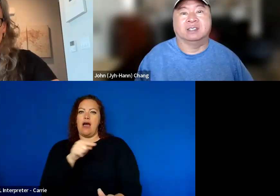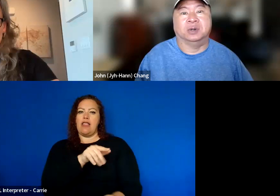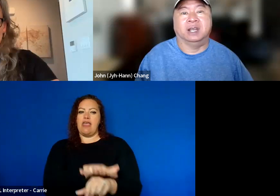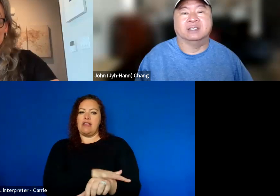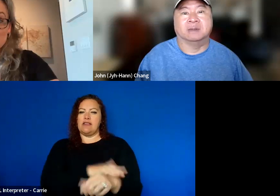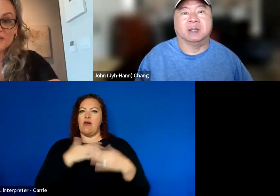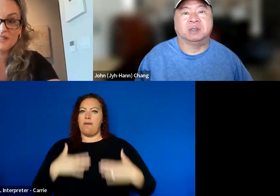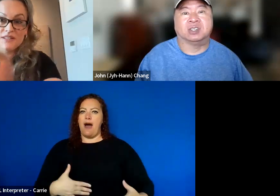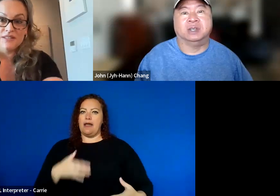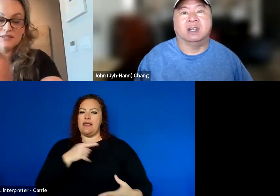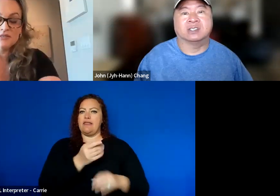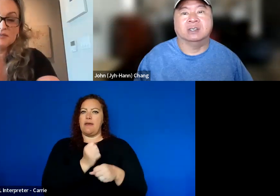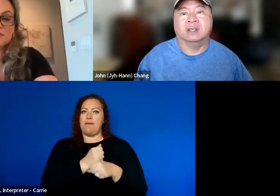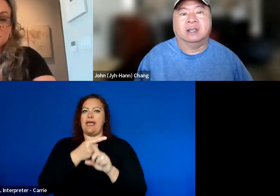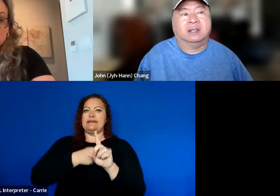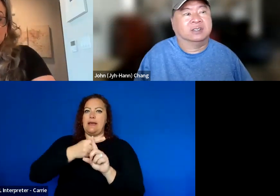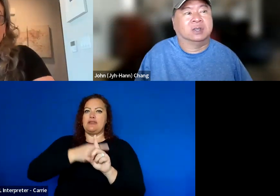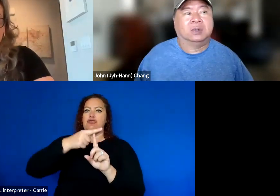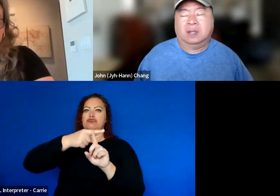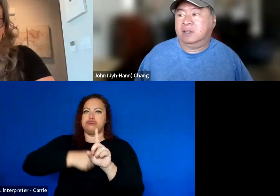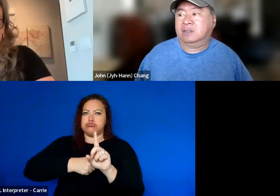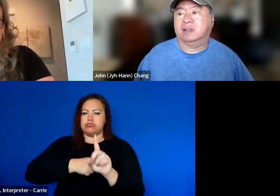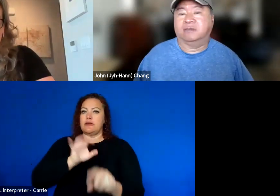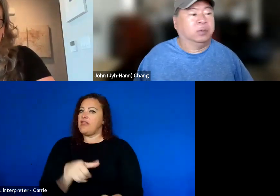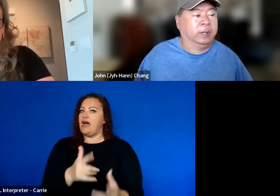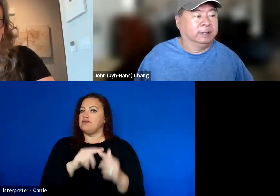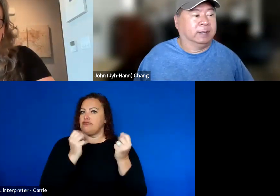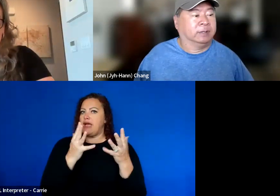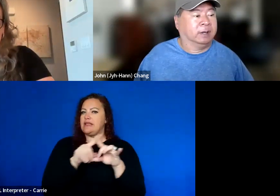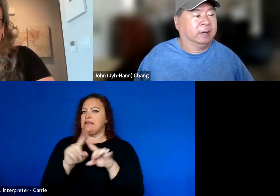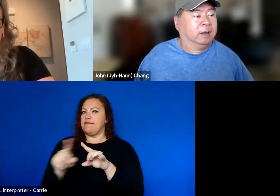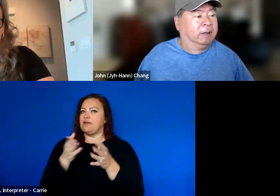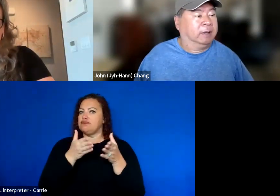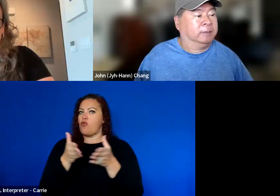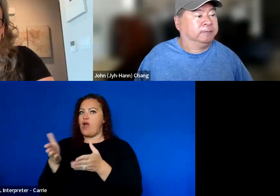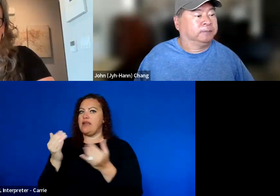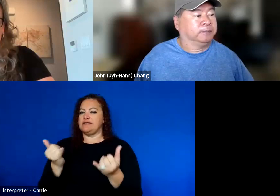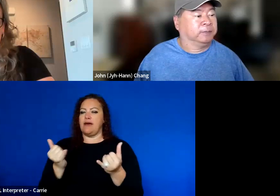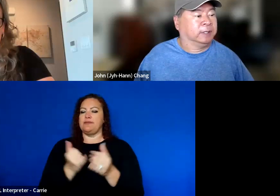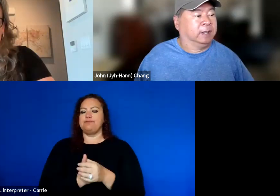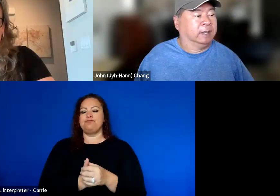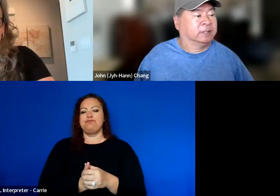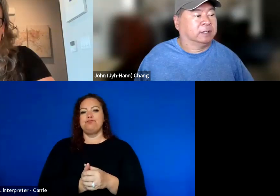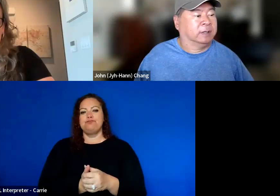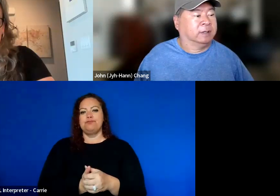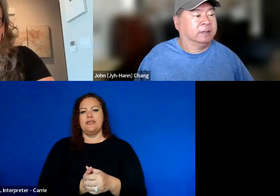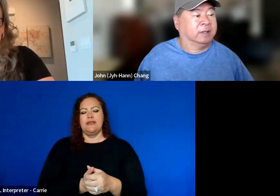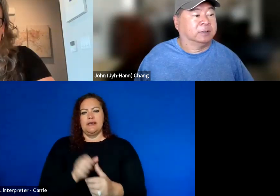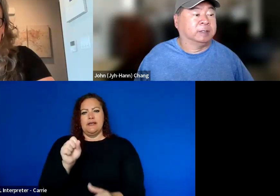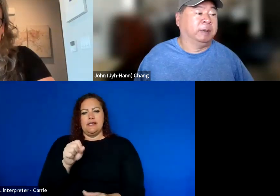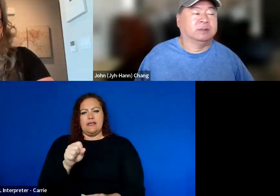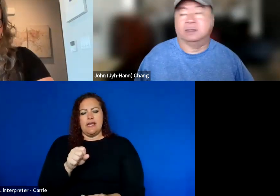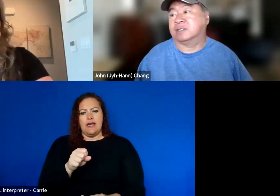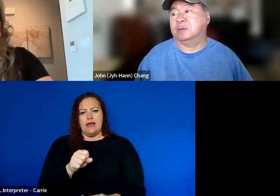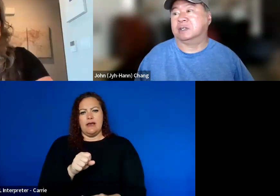by creating some temperature reduction, so Mhm. there's a lot of different ways out there. Yes, yeah,